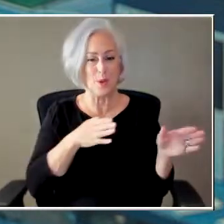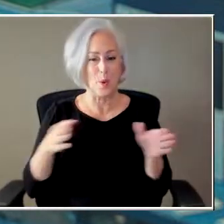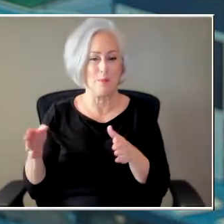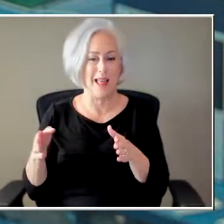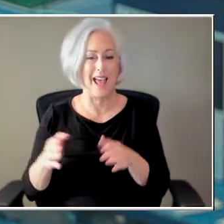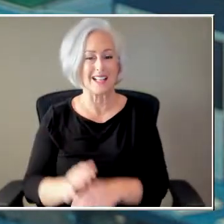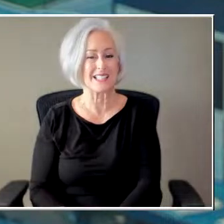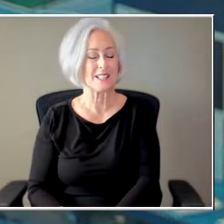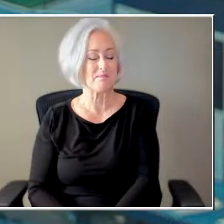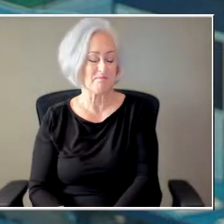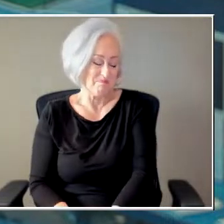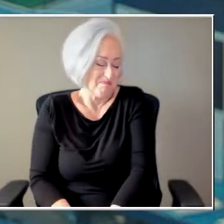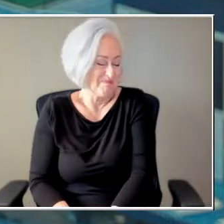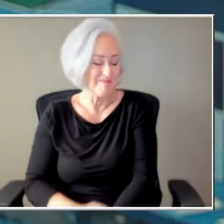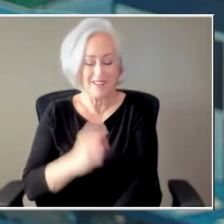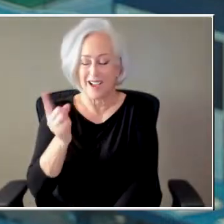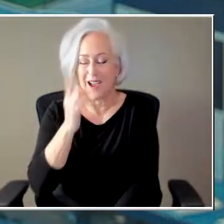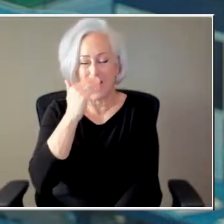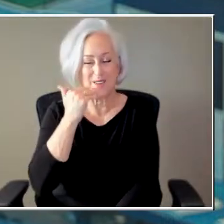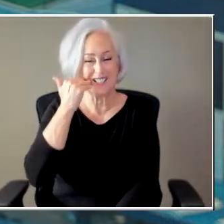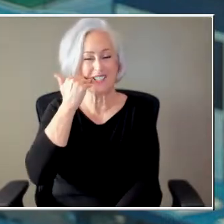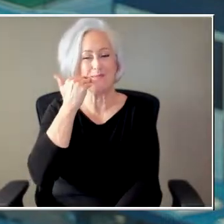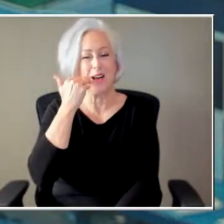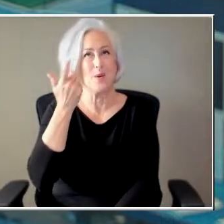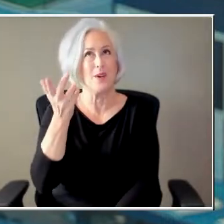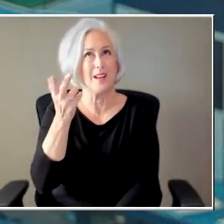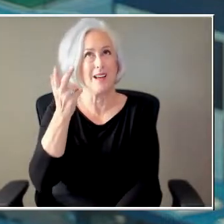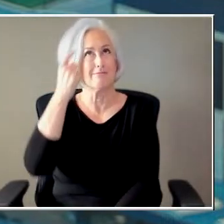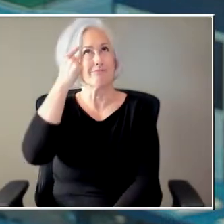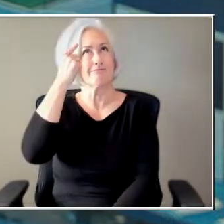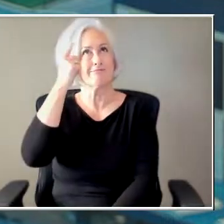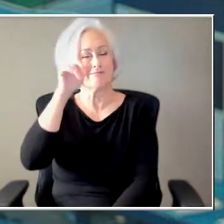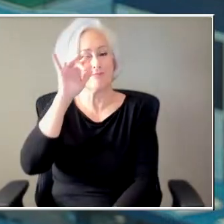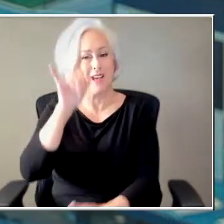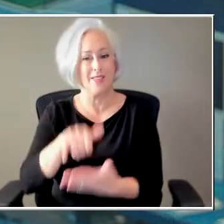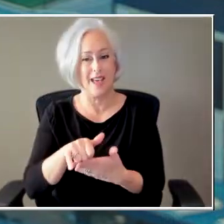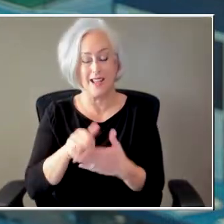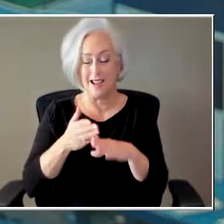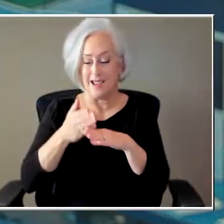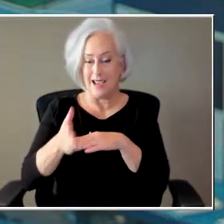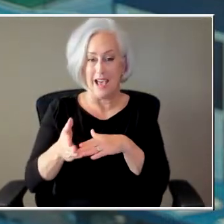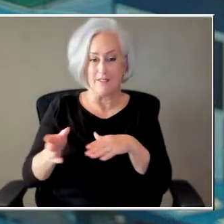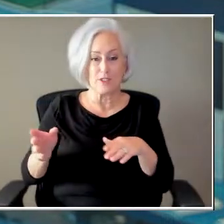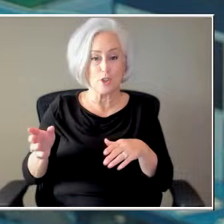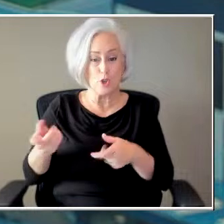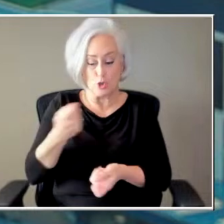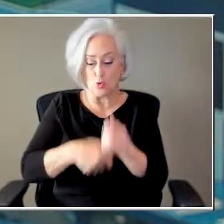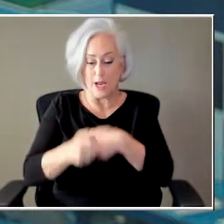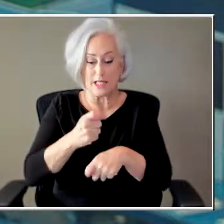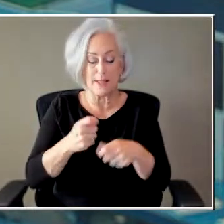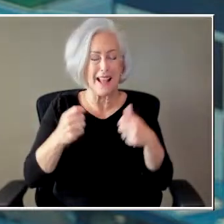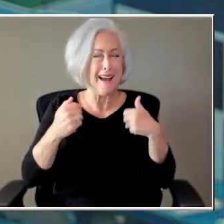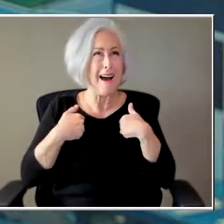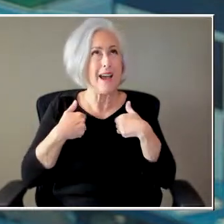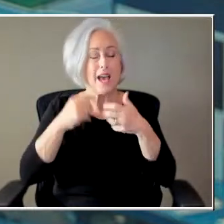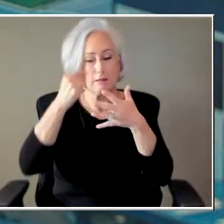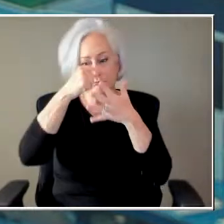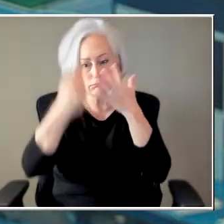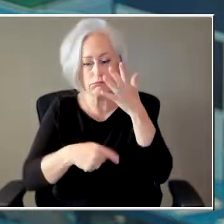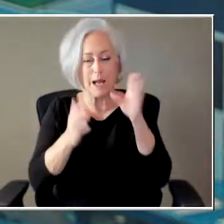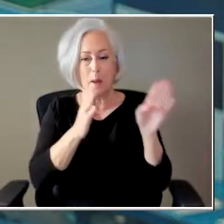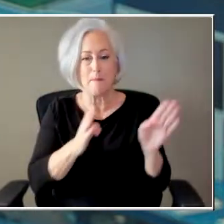I always smile when I think about that because, after transplant, I had so many plans. I talked about them last time I was